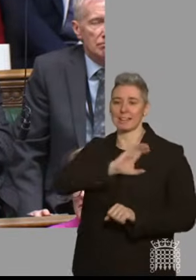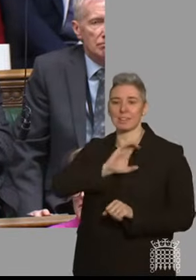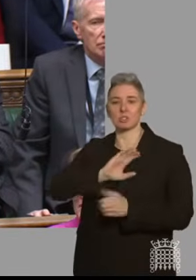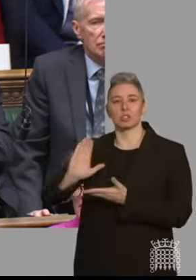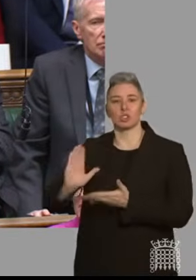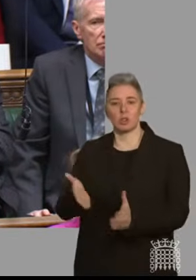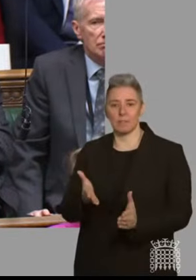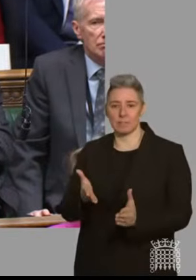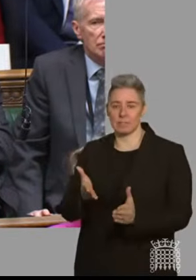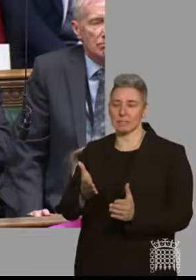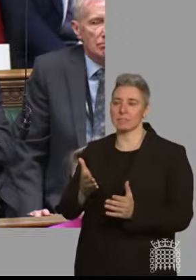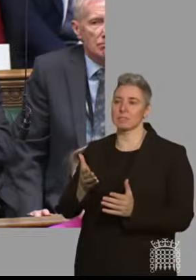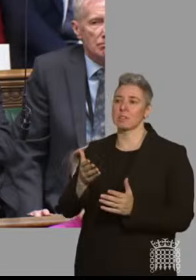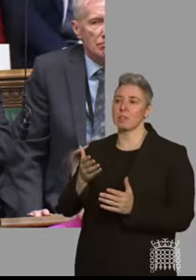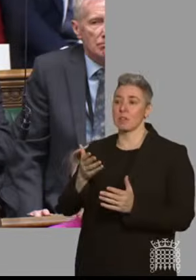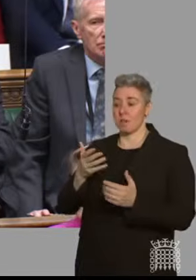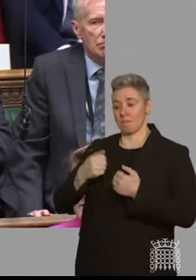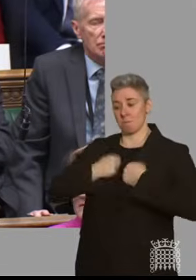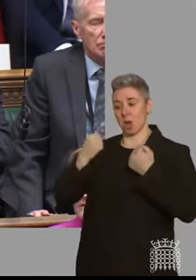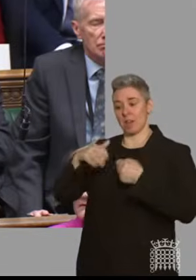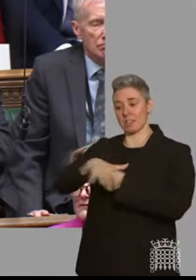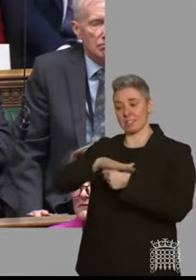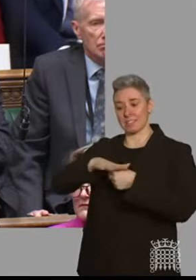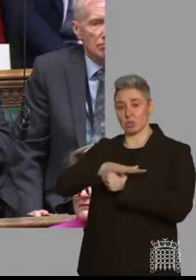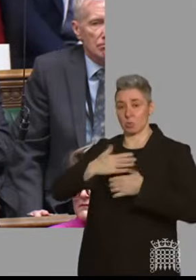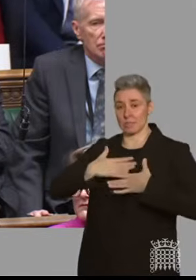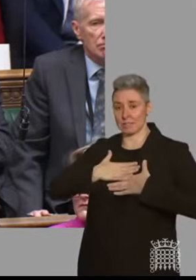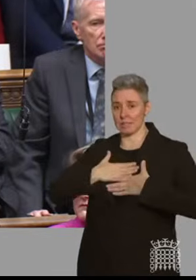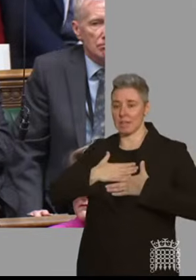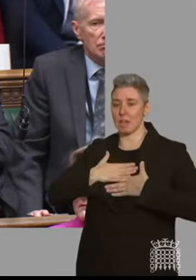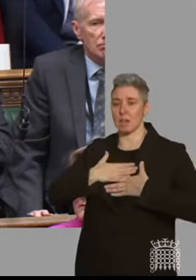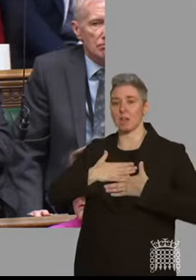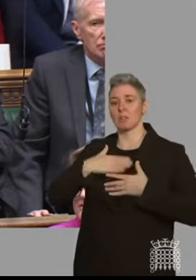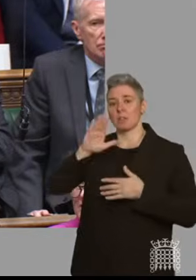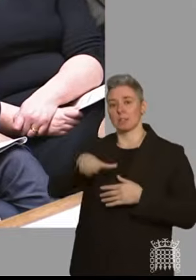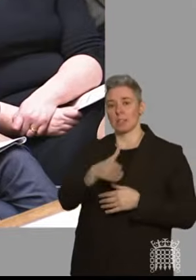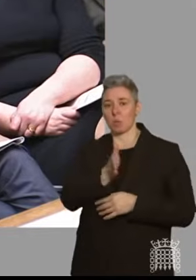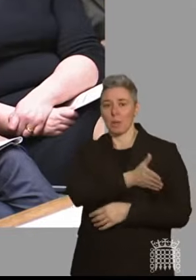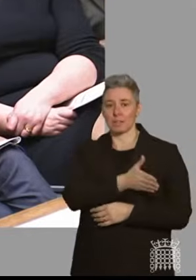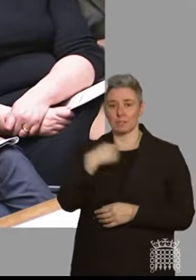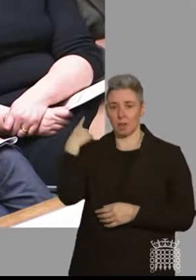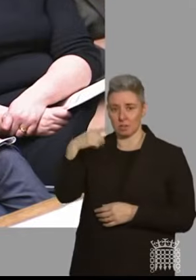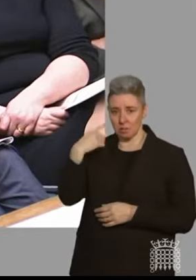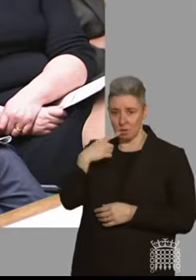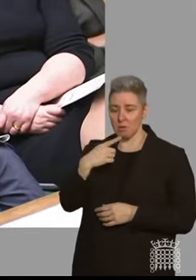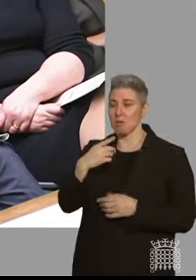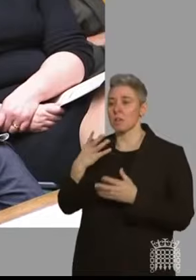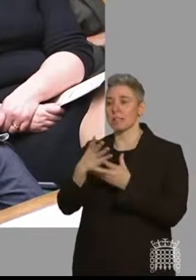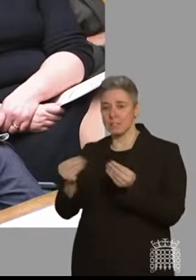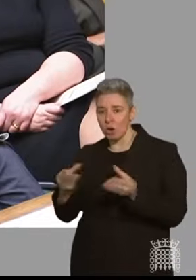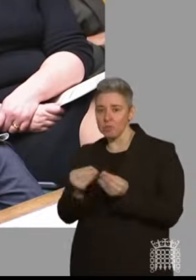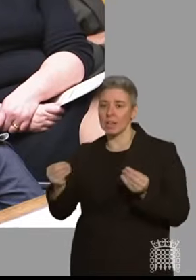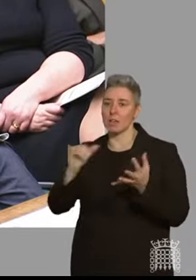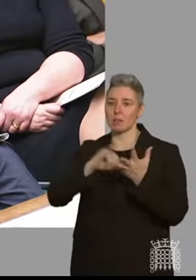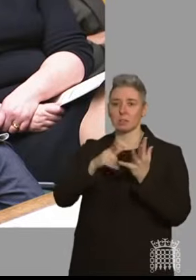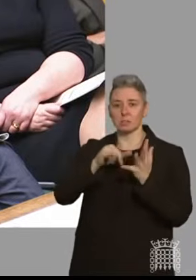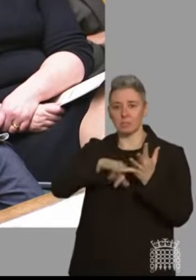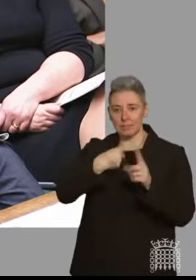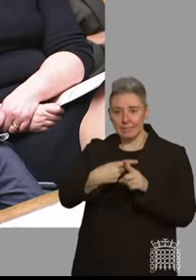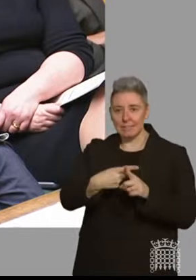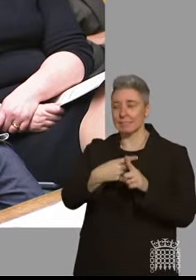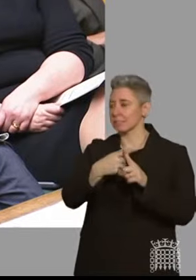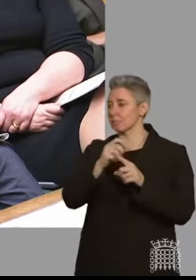constituency across South West London, across Surrey, Sussex and beyond will be decided by NHS England